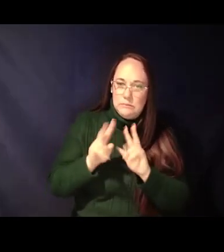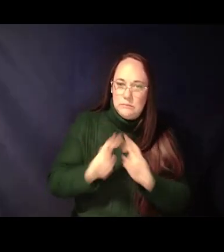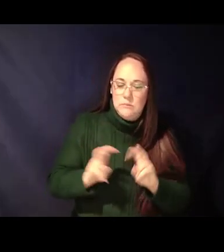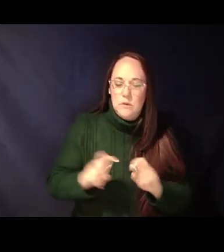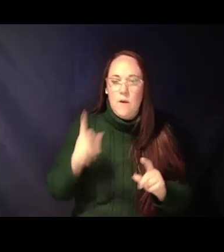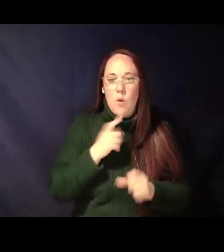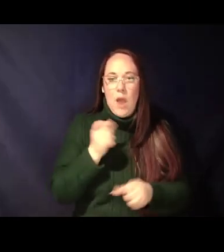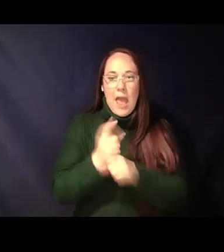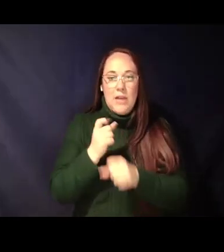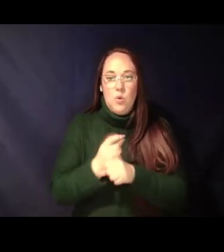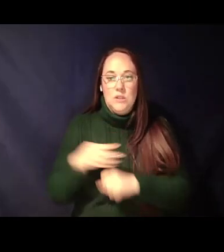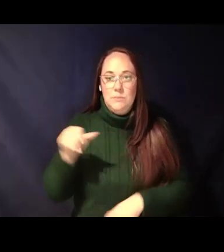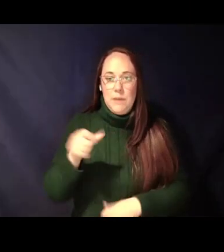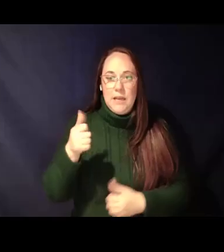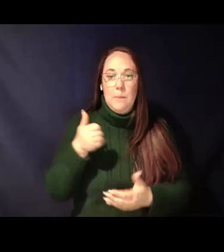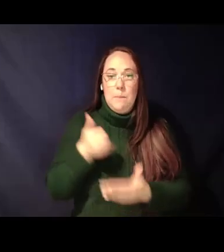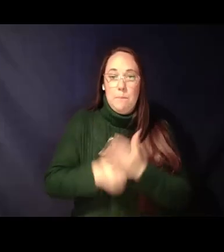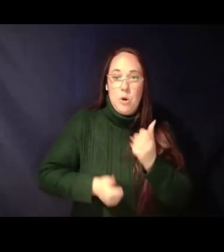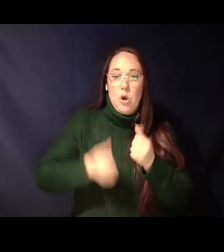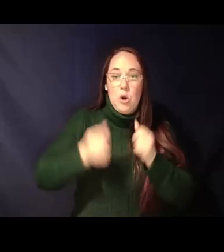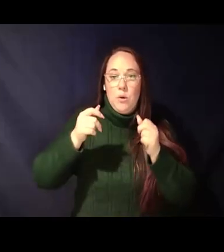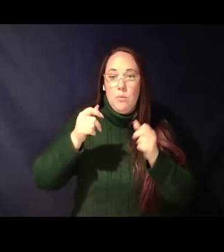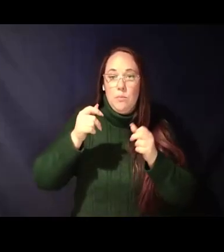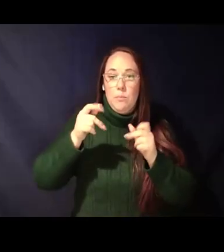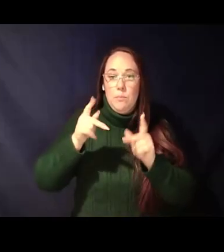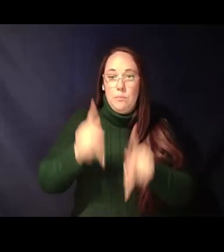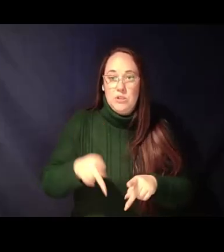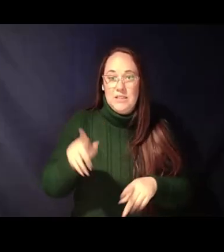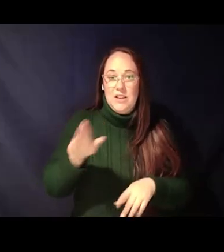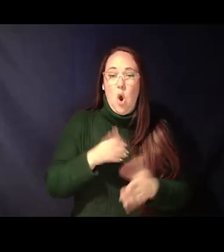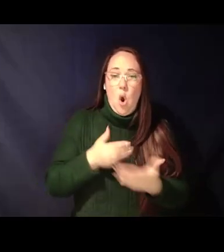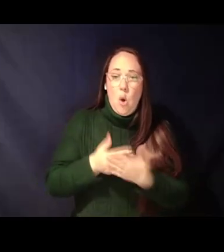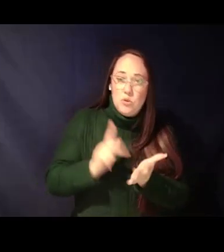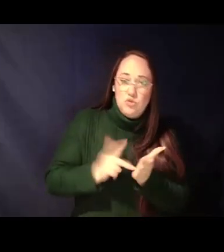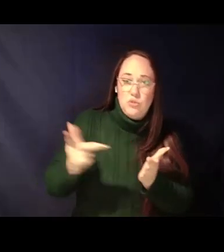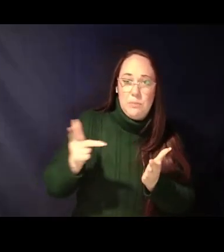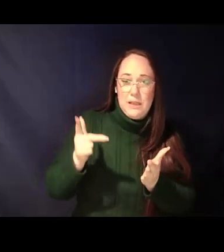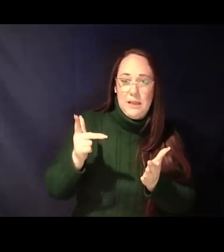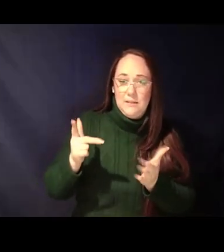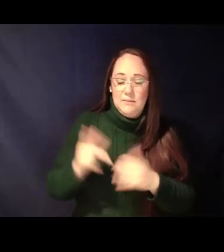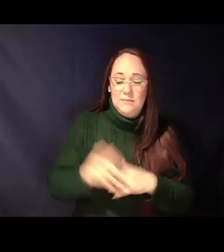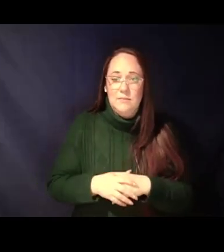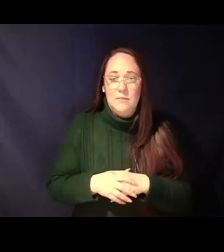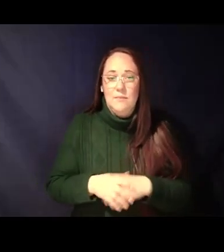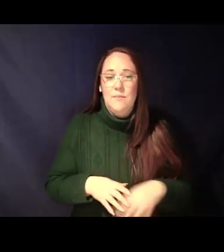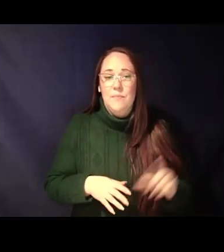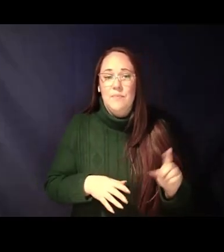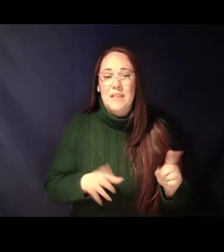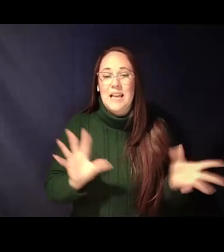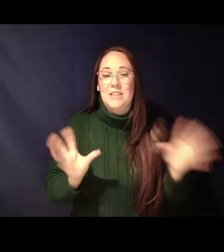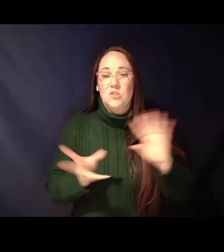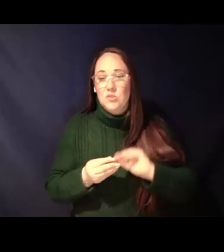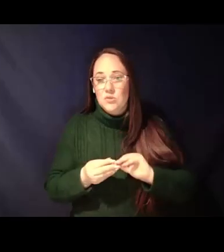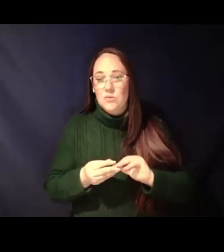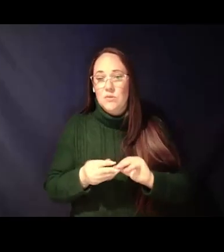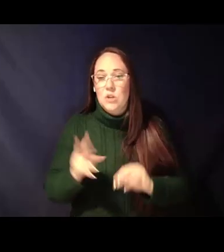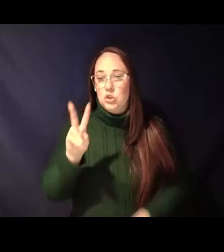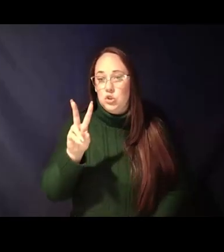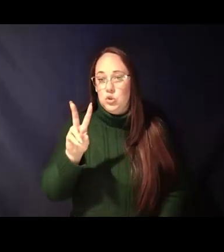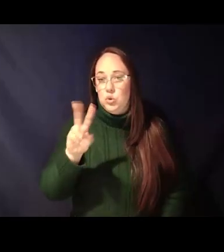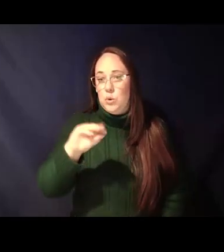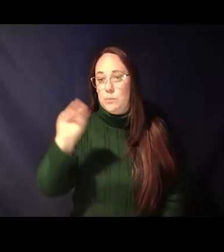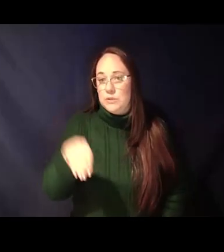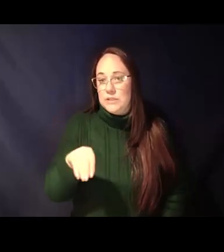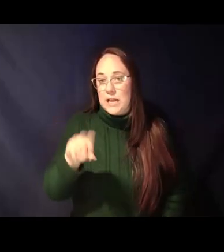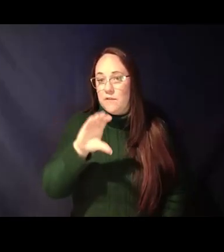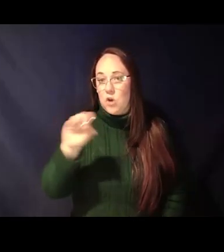per recipient nearly tripling over the period. PBT service spending now comprises 2% of